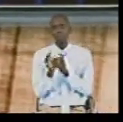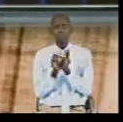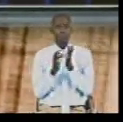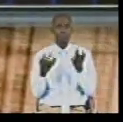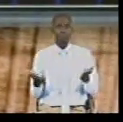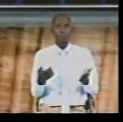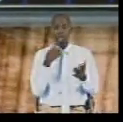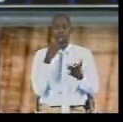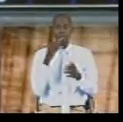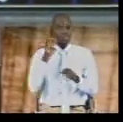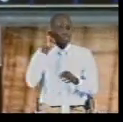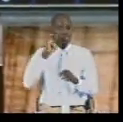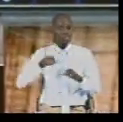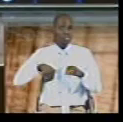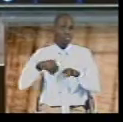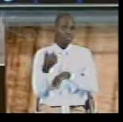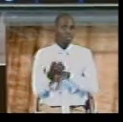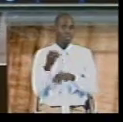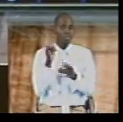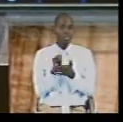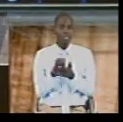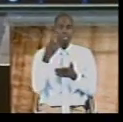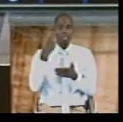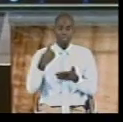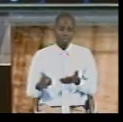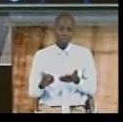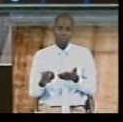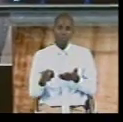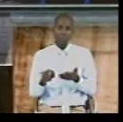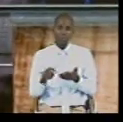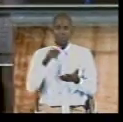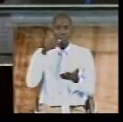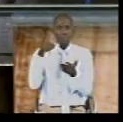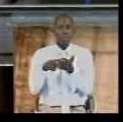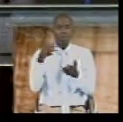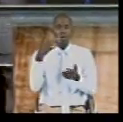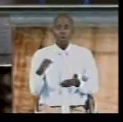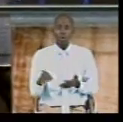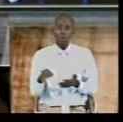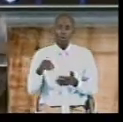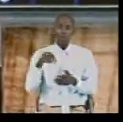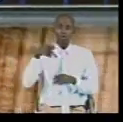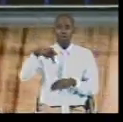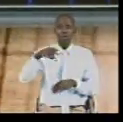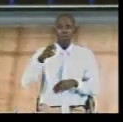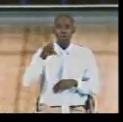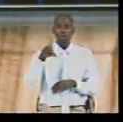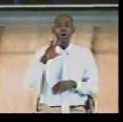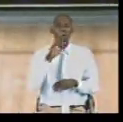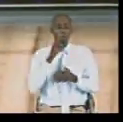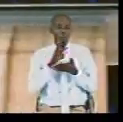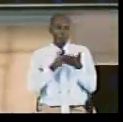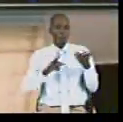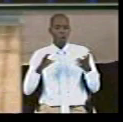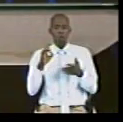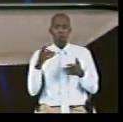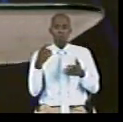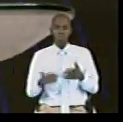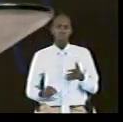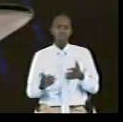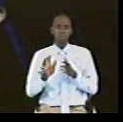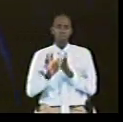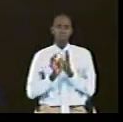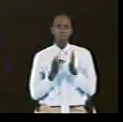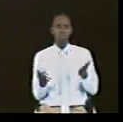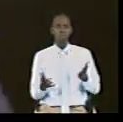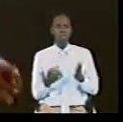of Paul were part of scripture. He didn't say, no, I'll not affirm him, I'll not